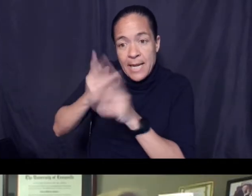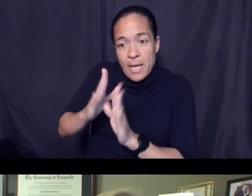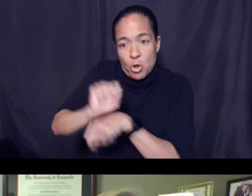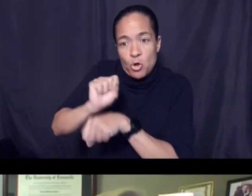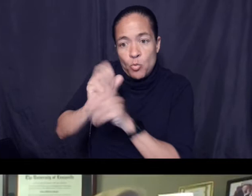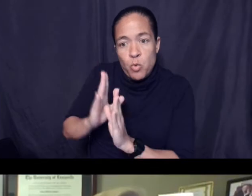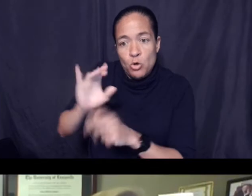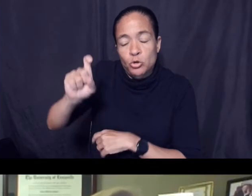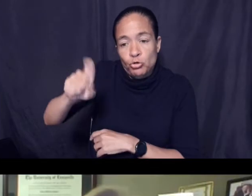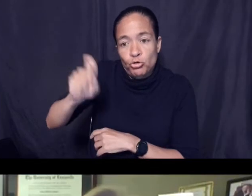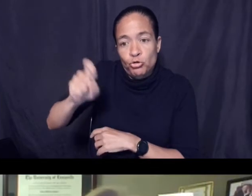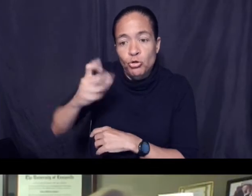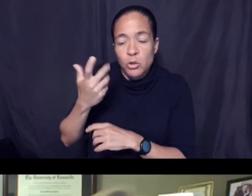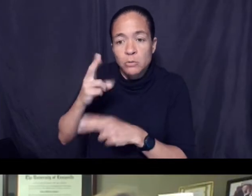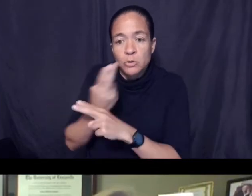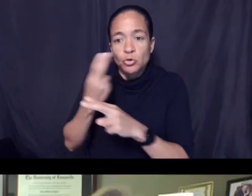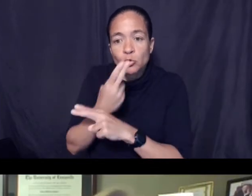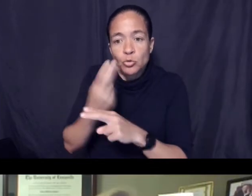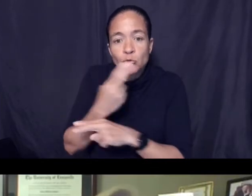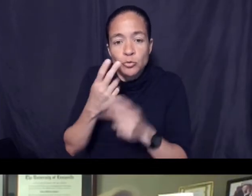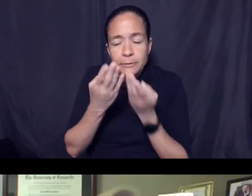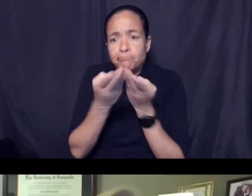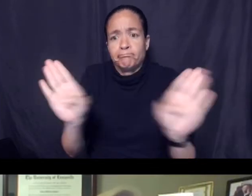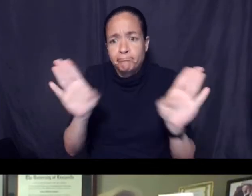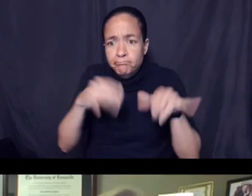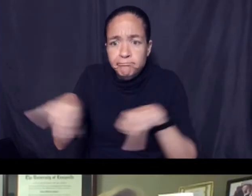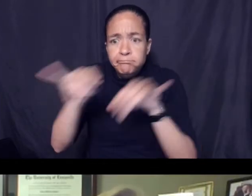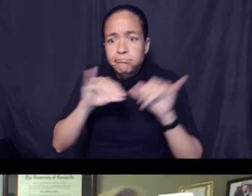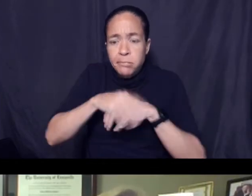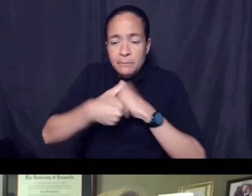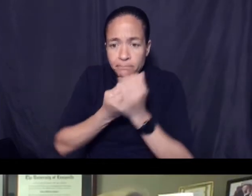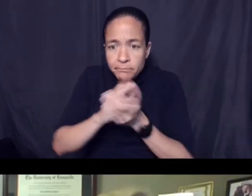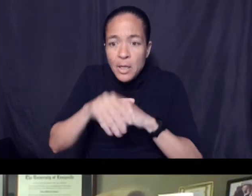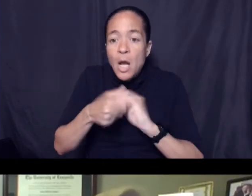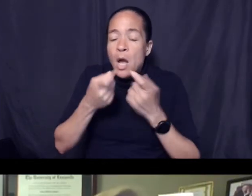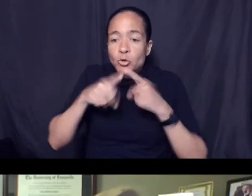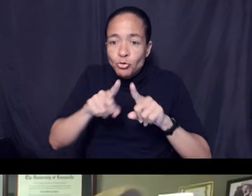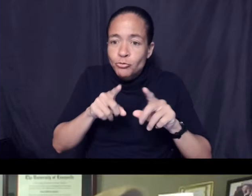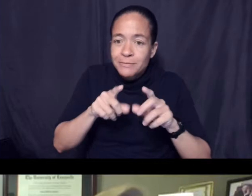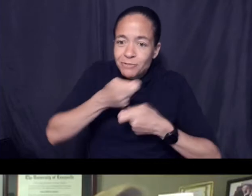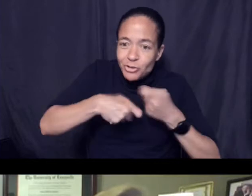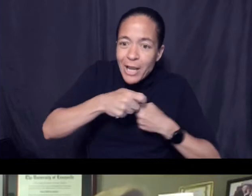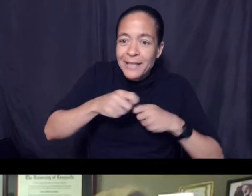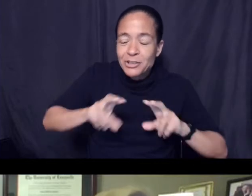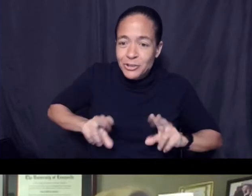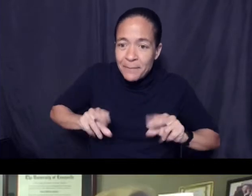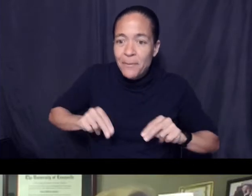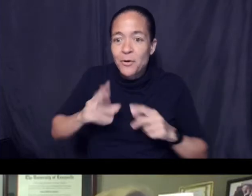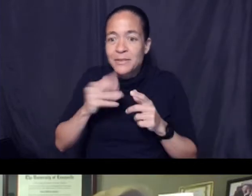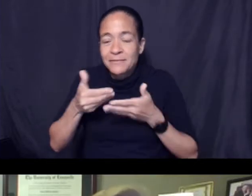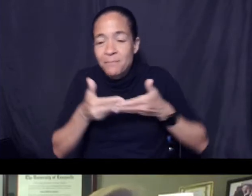their hands with gloves with each and every diaper change when they're doing diaper changes for young toddlers or